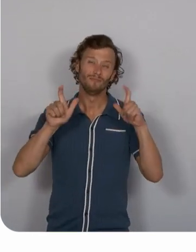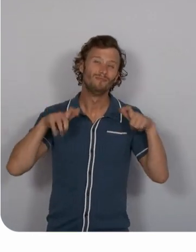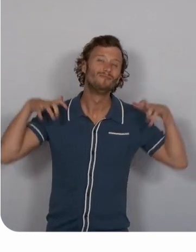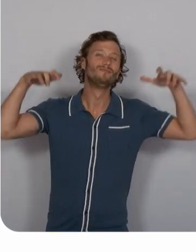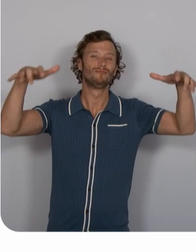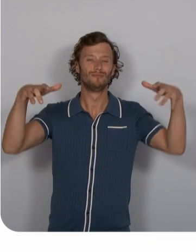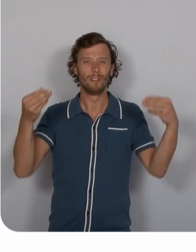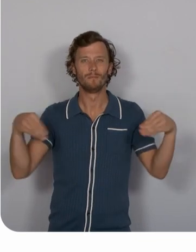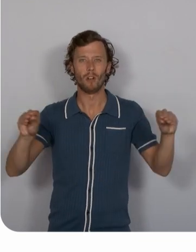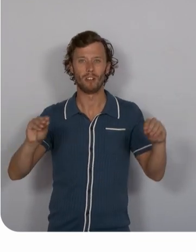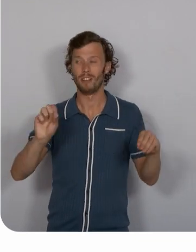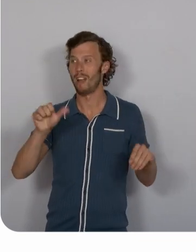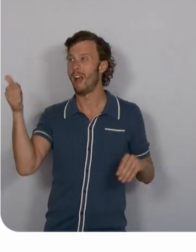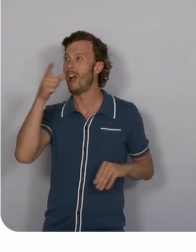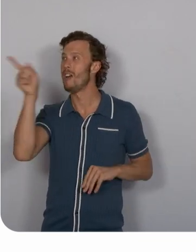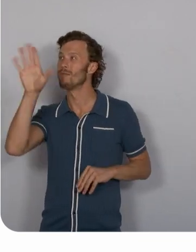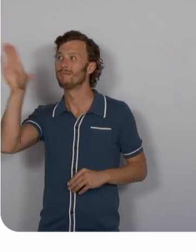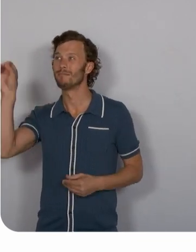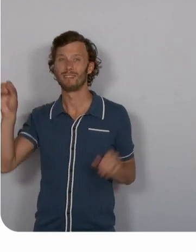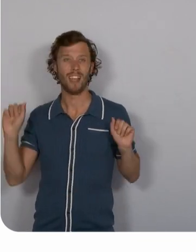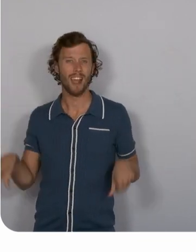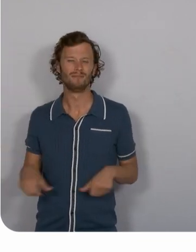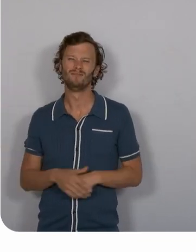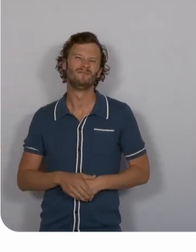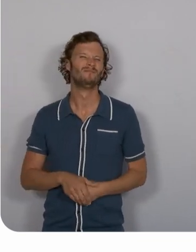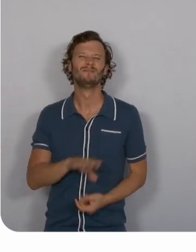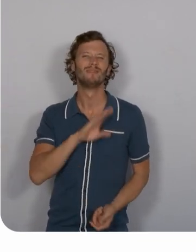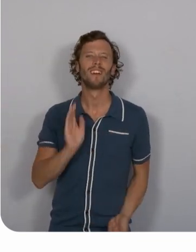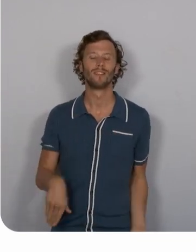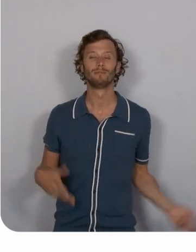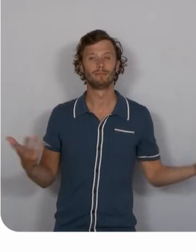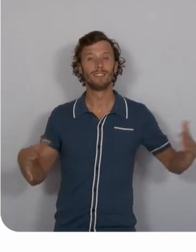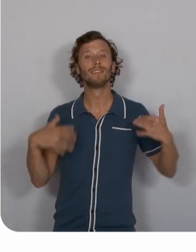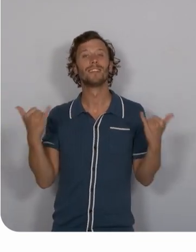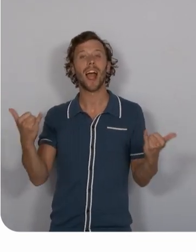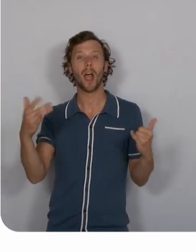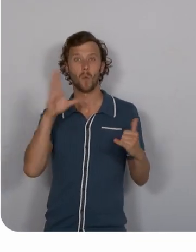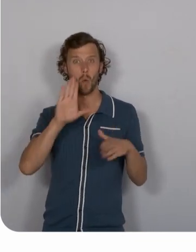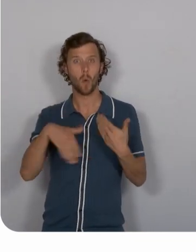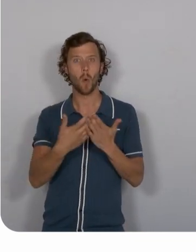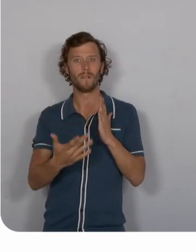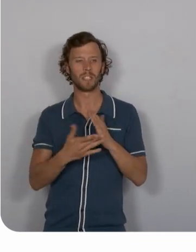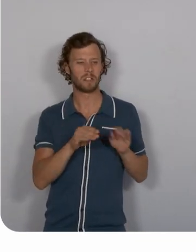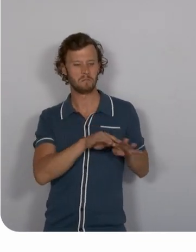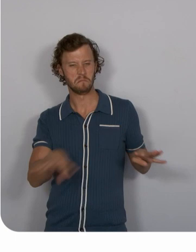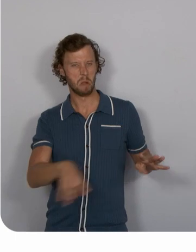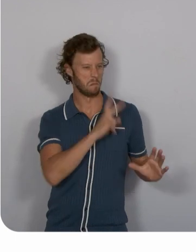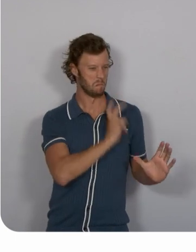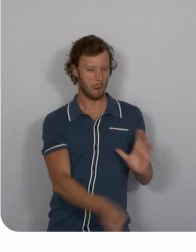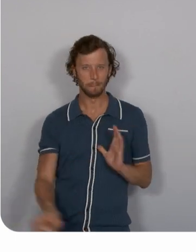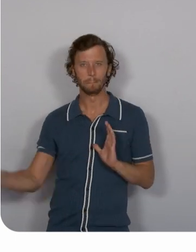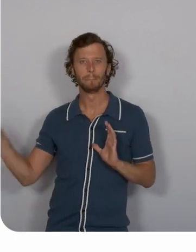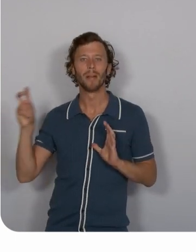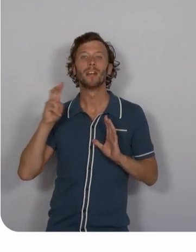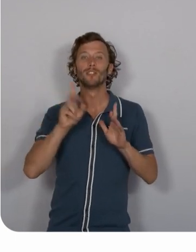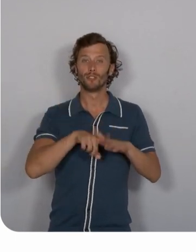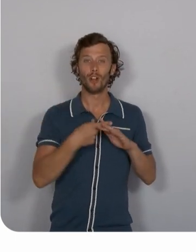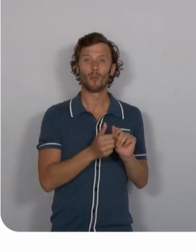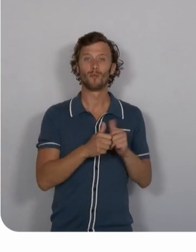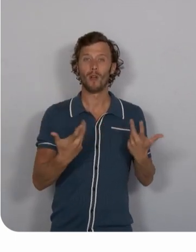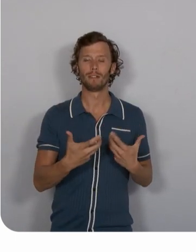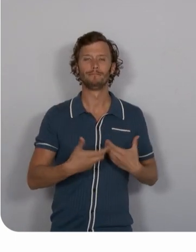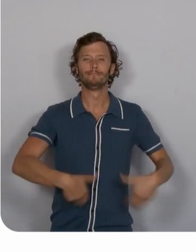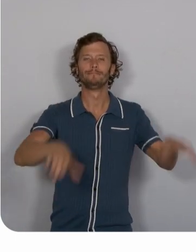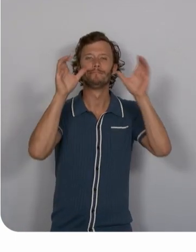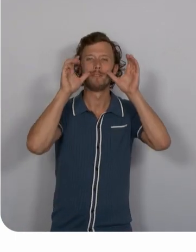nobody else can. So let's take a deeper dive into each of those, starting with Quest. Now, we can't talk about